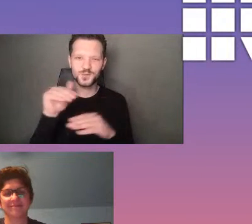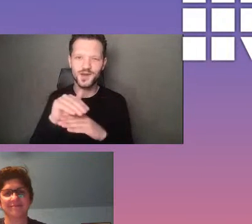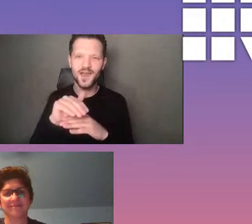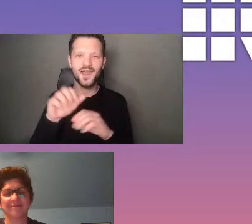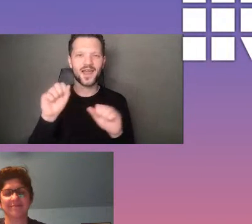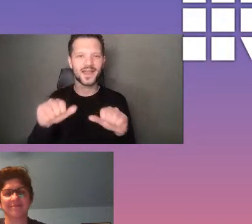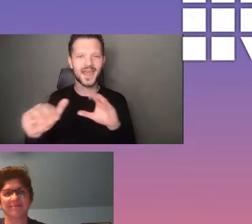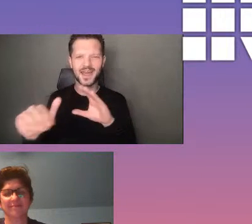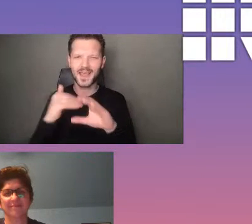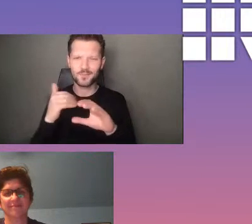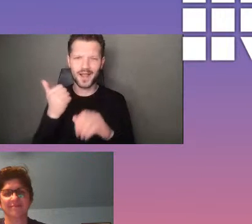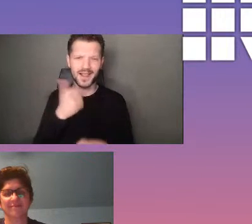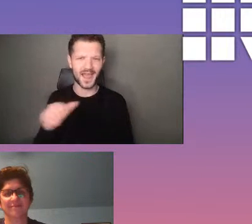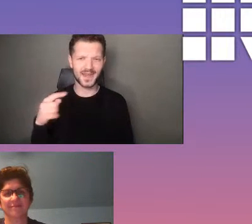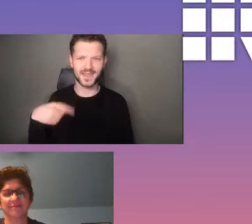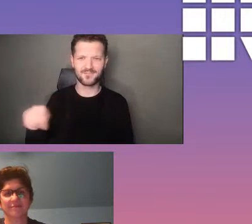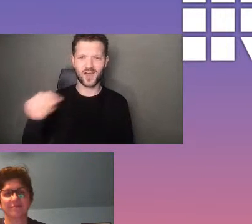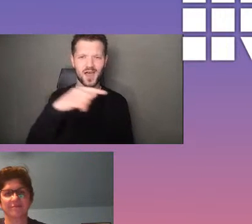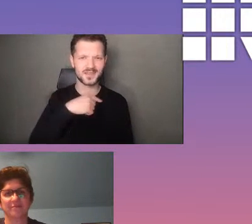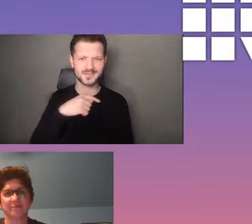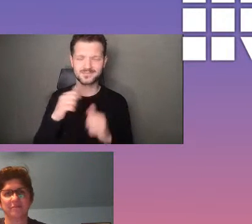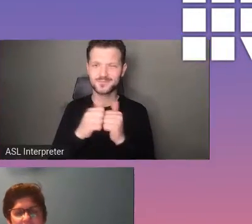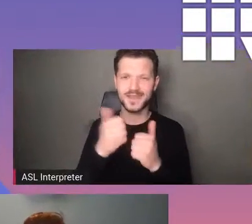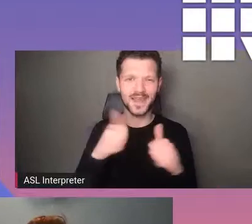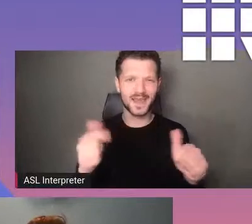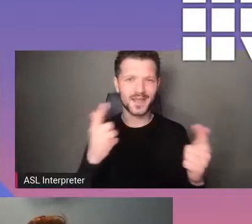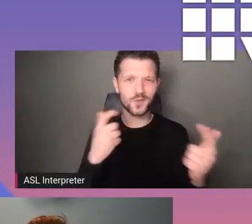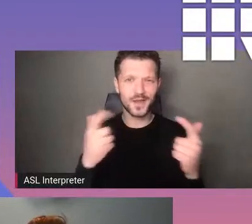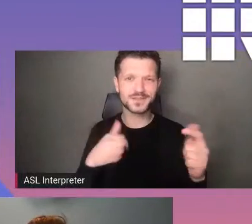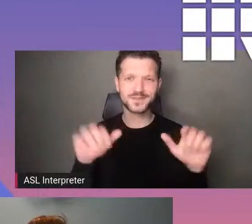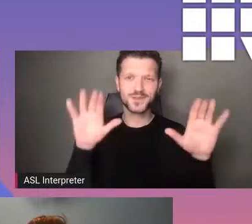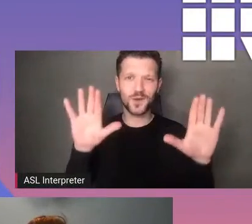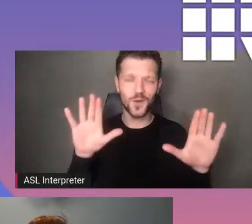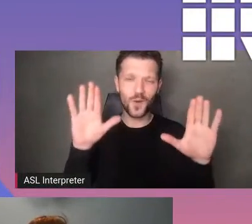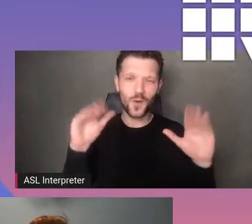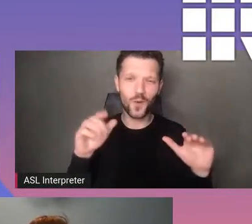email any of us with your questions, and I hope you have a great rest of your night. Take care, everyone.